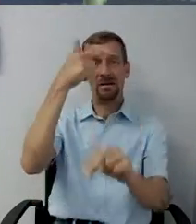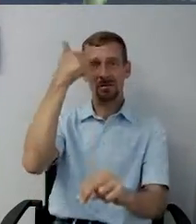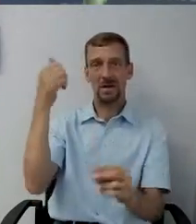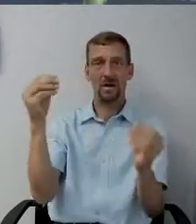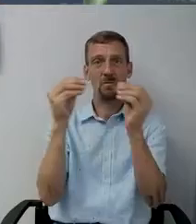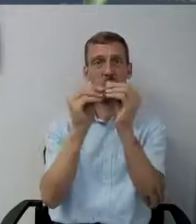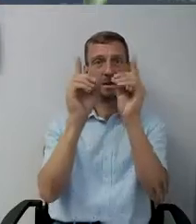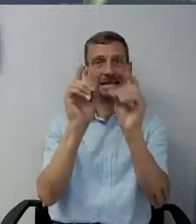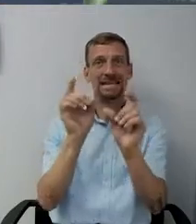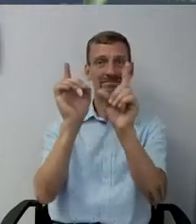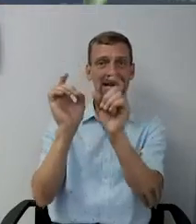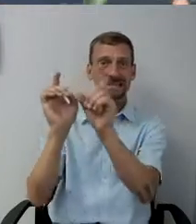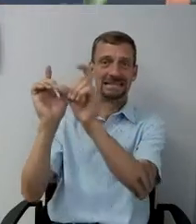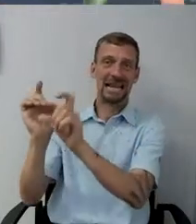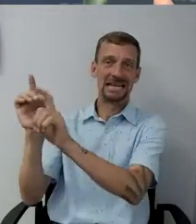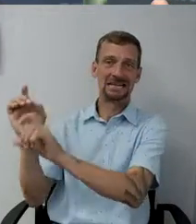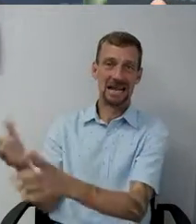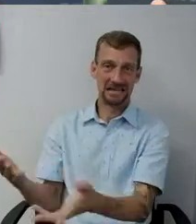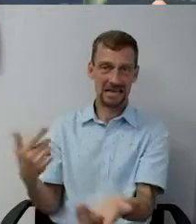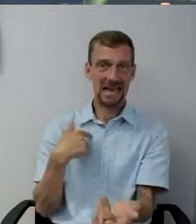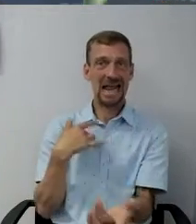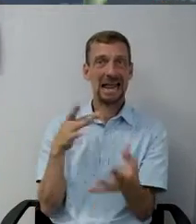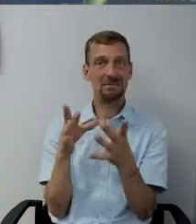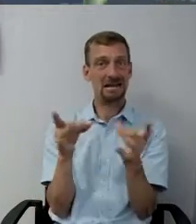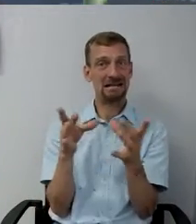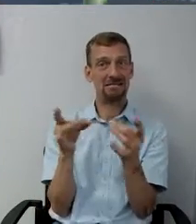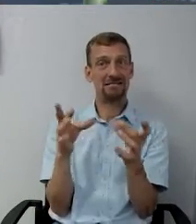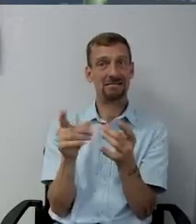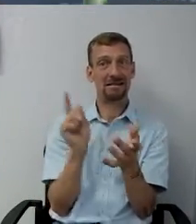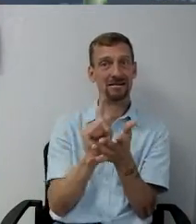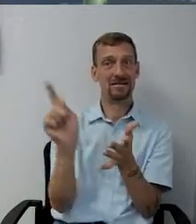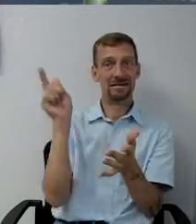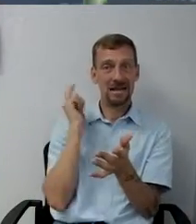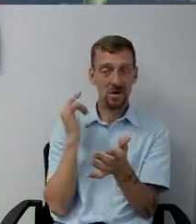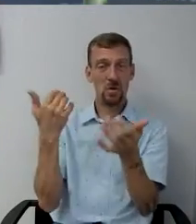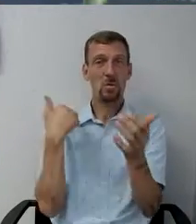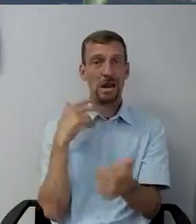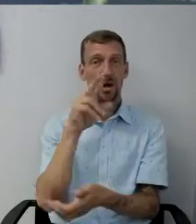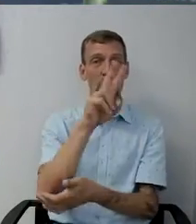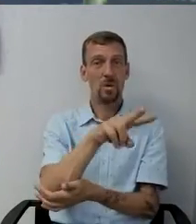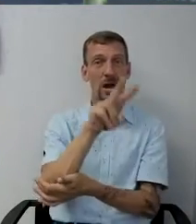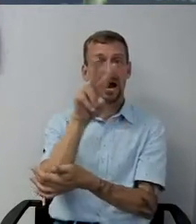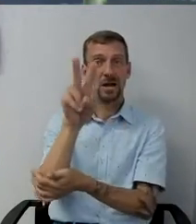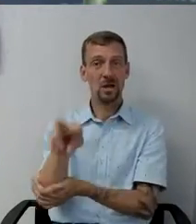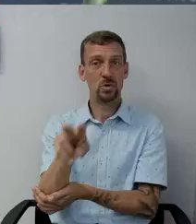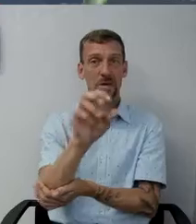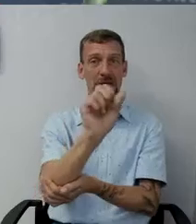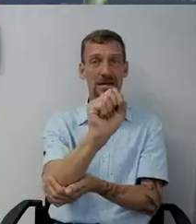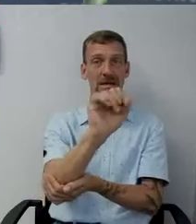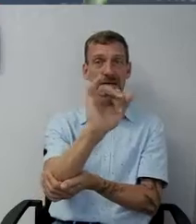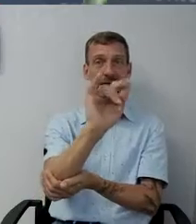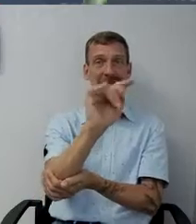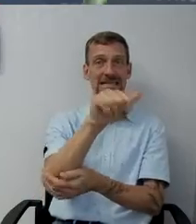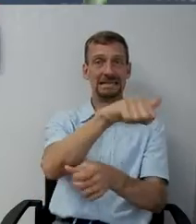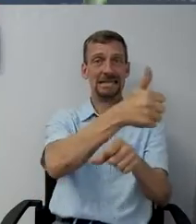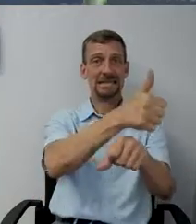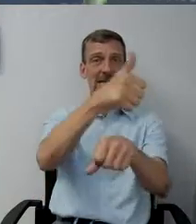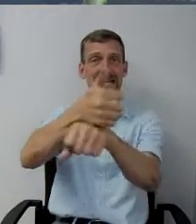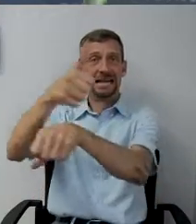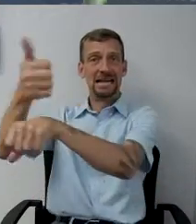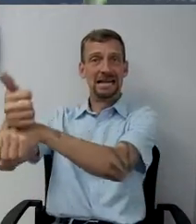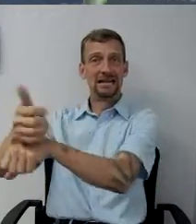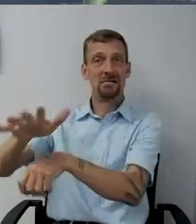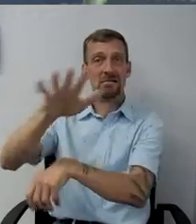more testing at the county level. I mentioned last week there are now 22 specimen collection sites across